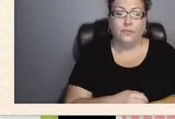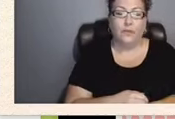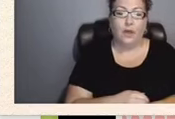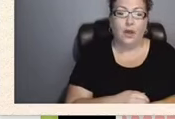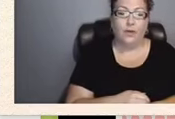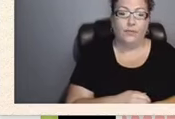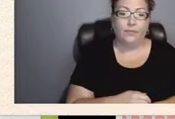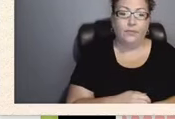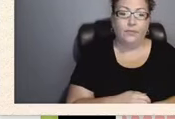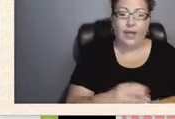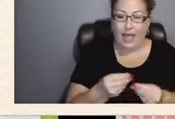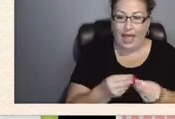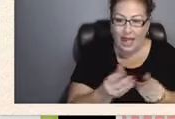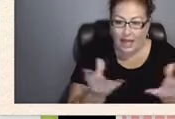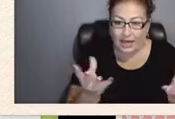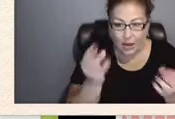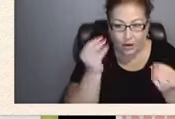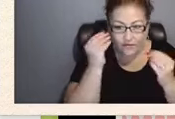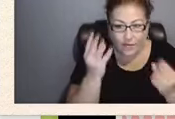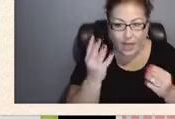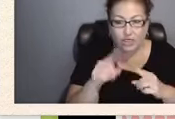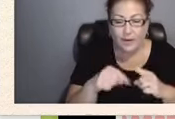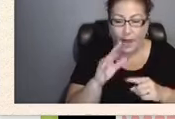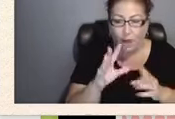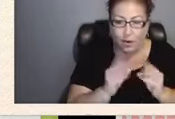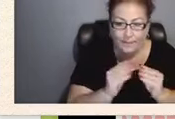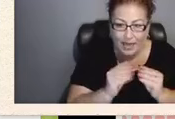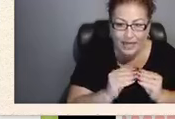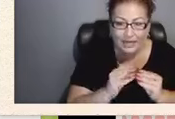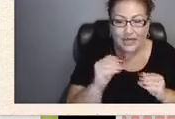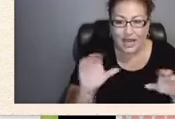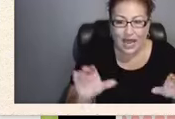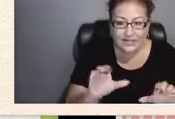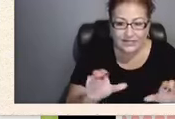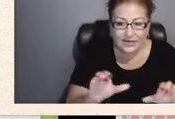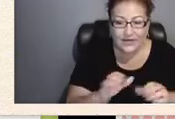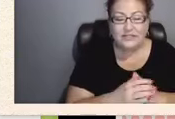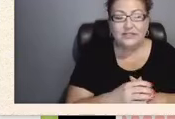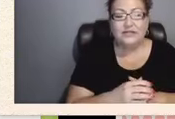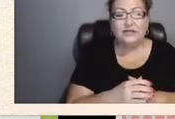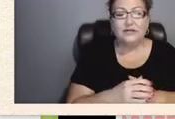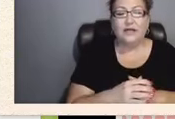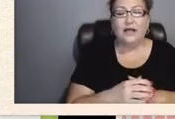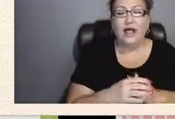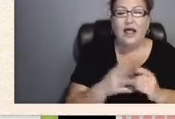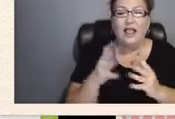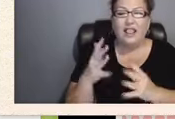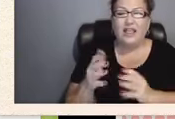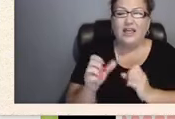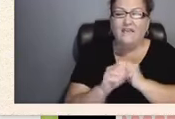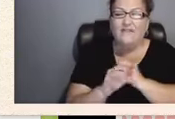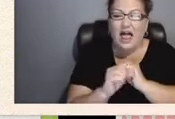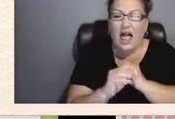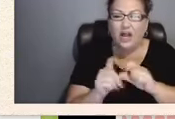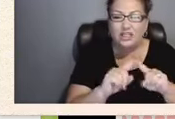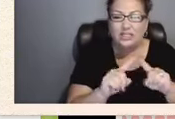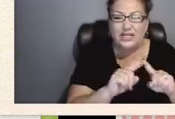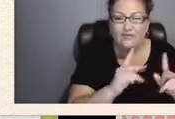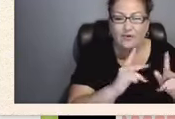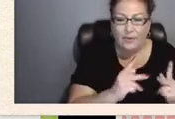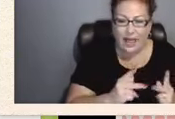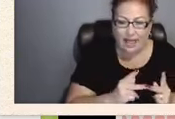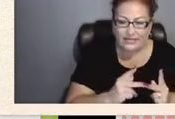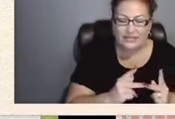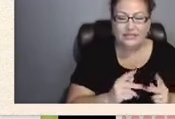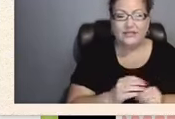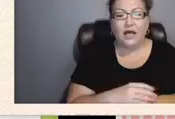Hand out information on your meetings and activities, leave flyers in different places. I know